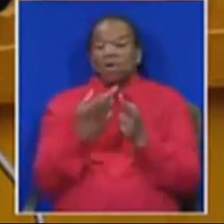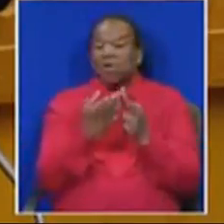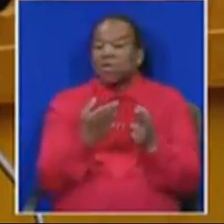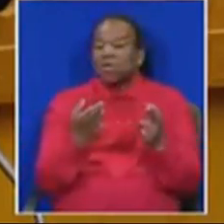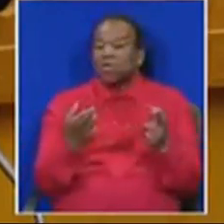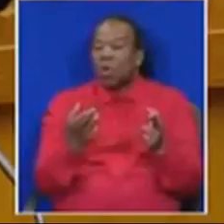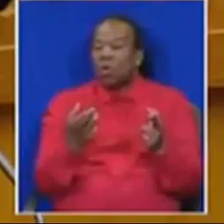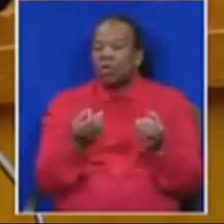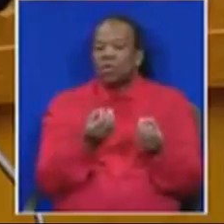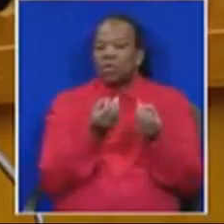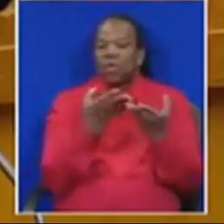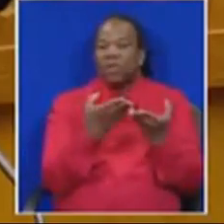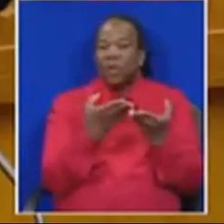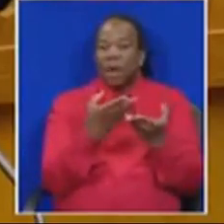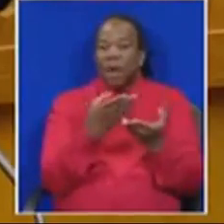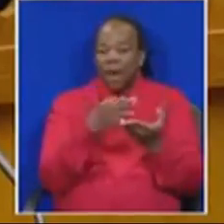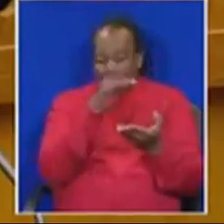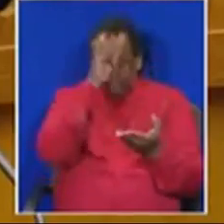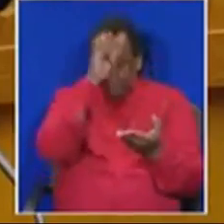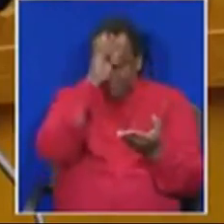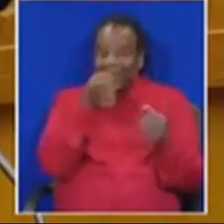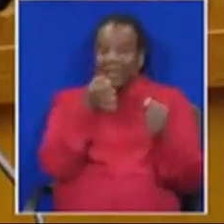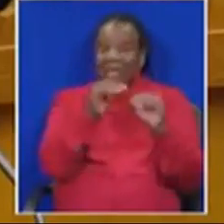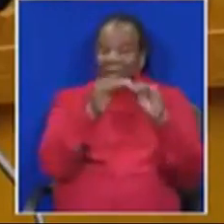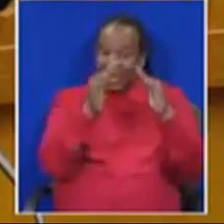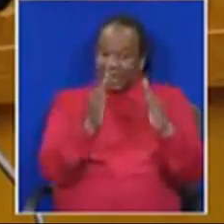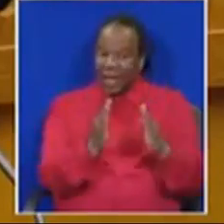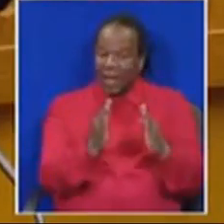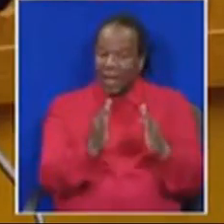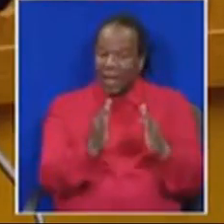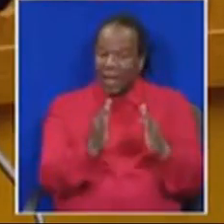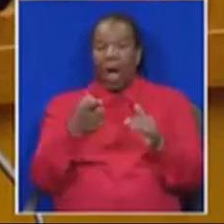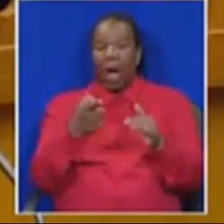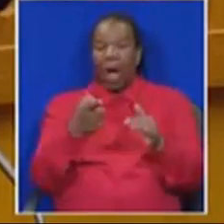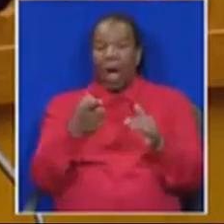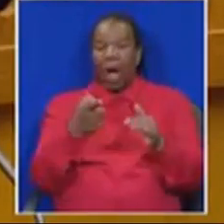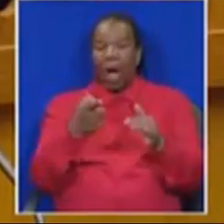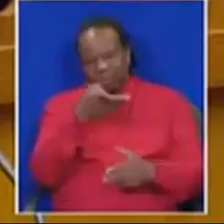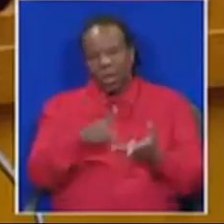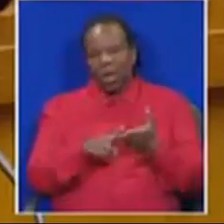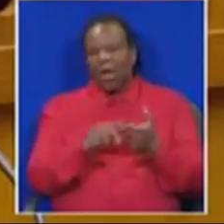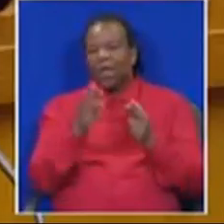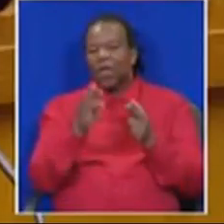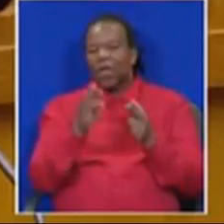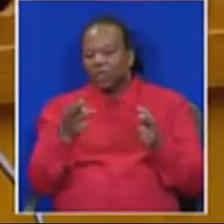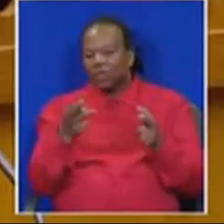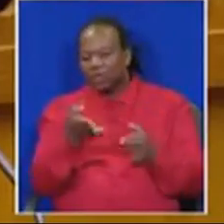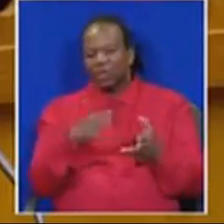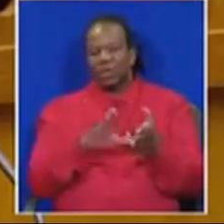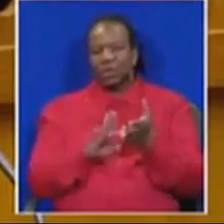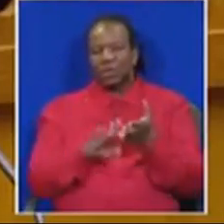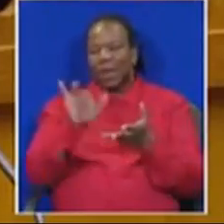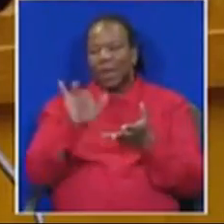police station level. This will include personnel and other resources to secure capacity